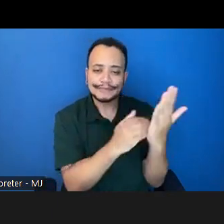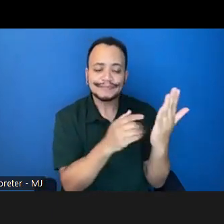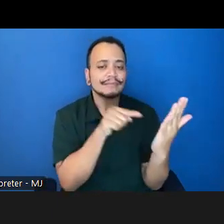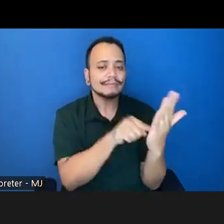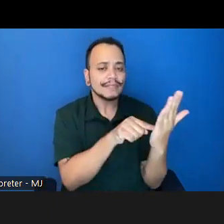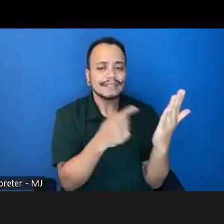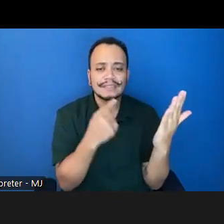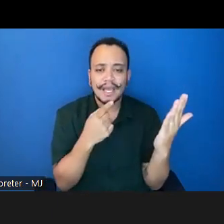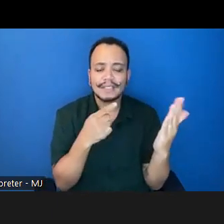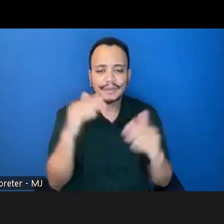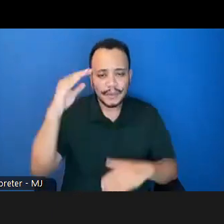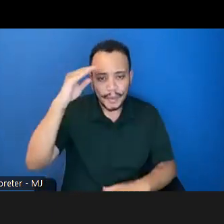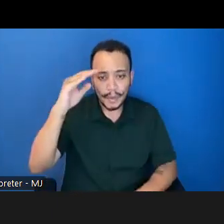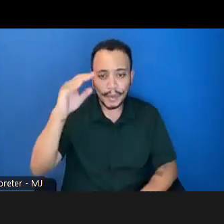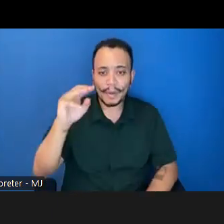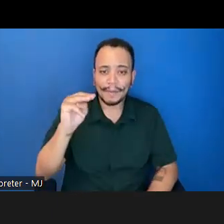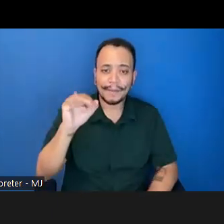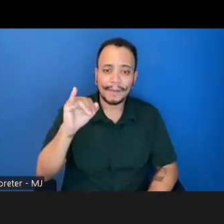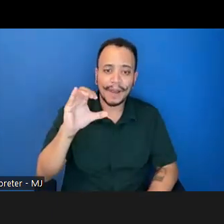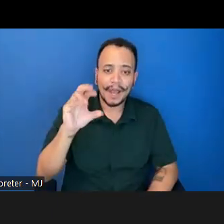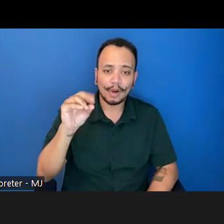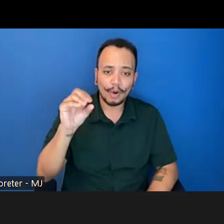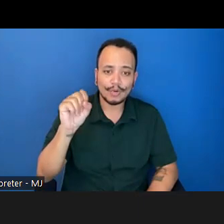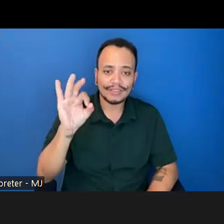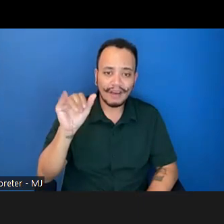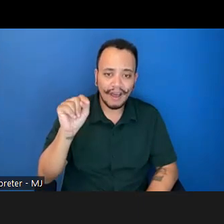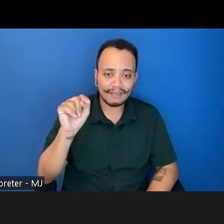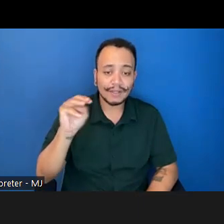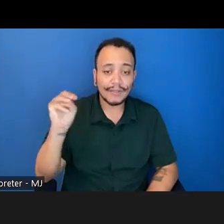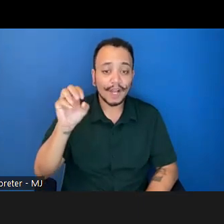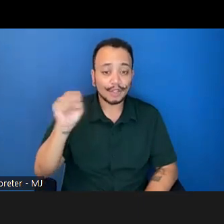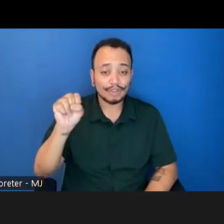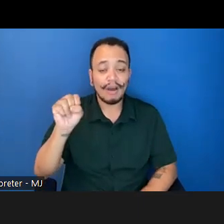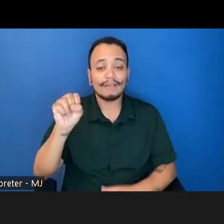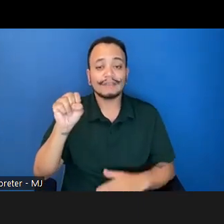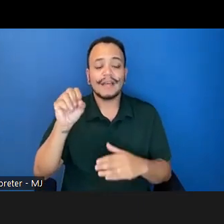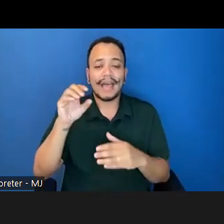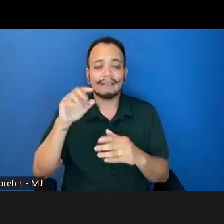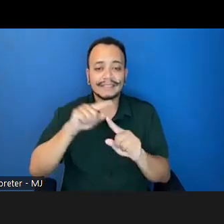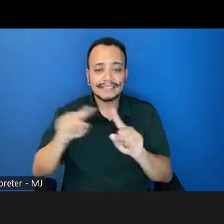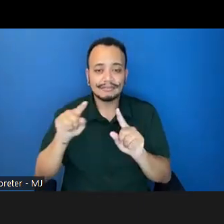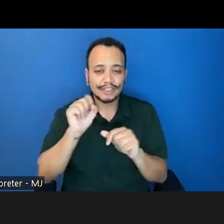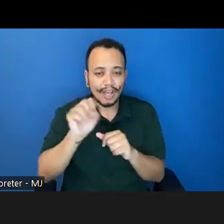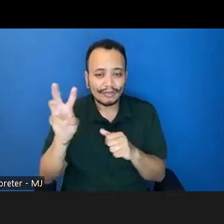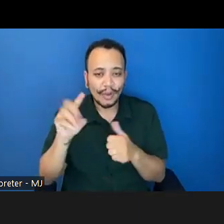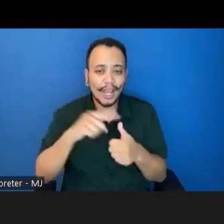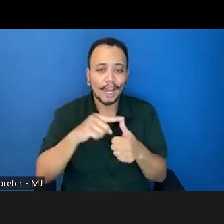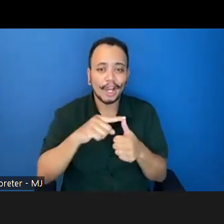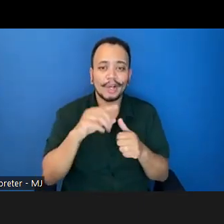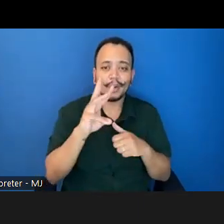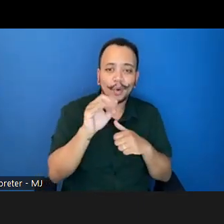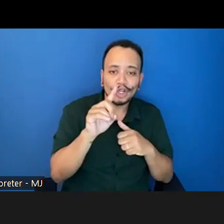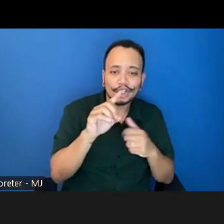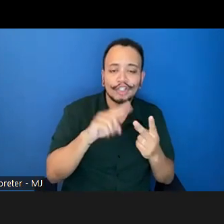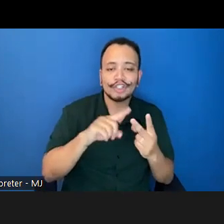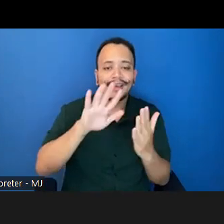suite, Right. right? Word, Excel, Outlook, all of that. And I felt confident that I had decent knowledge